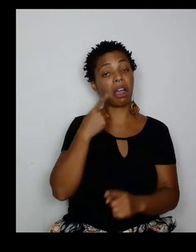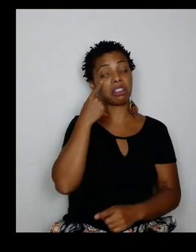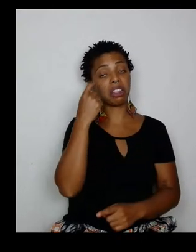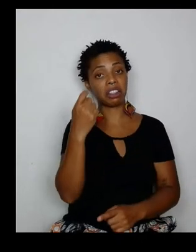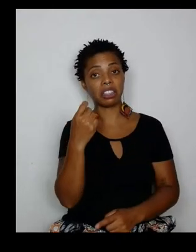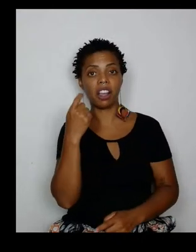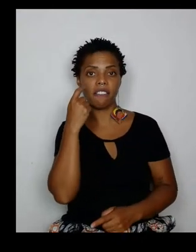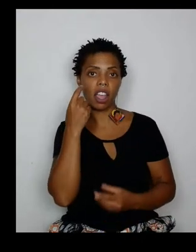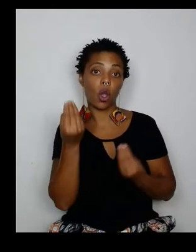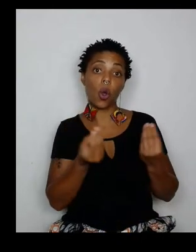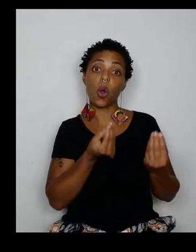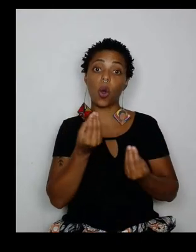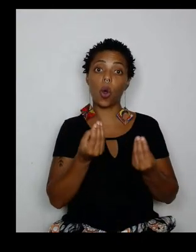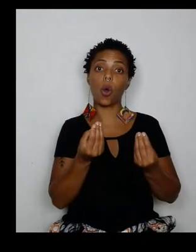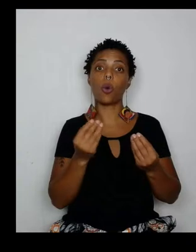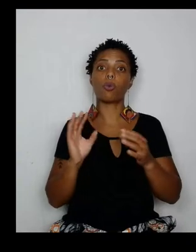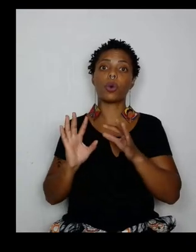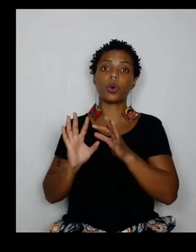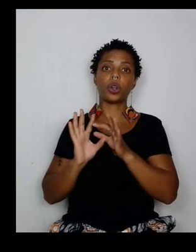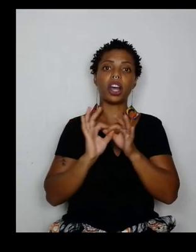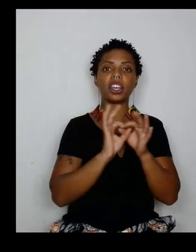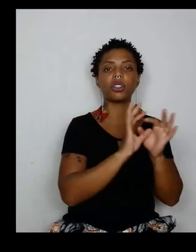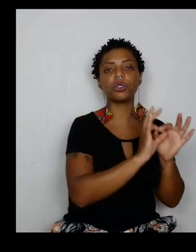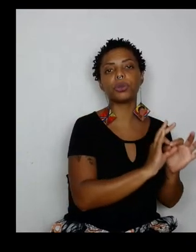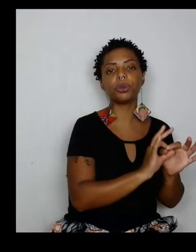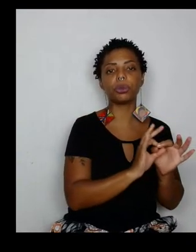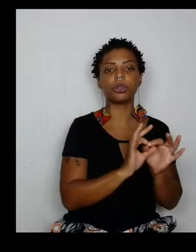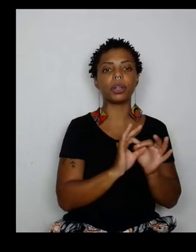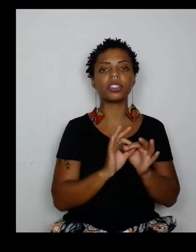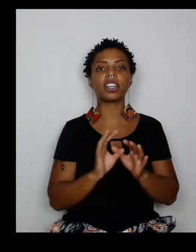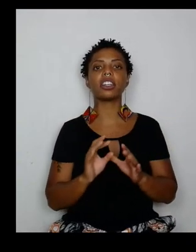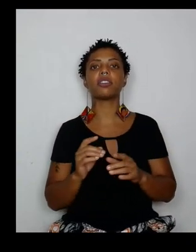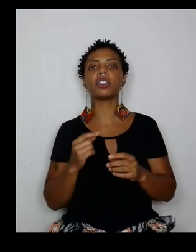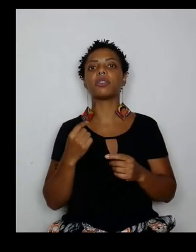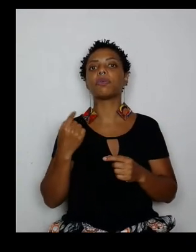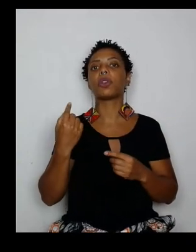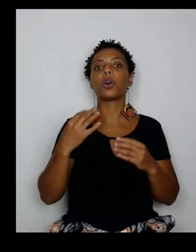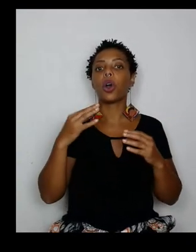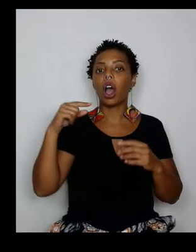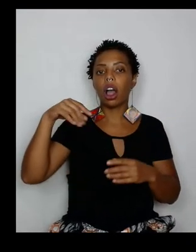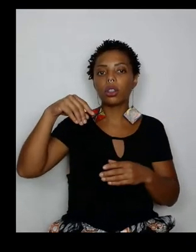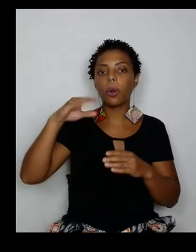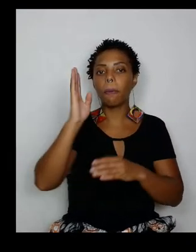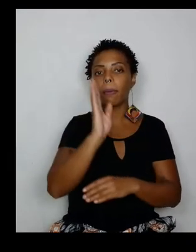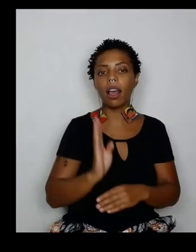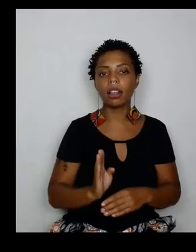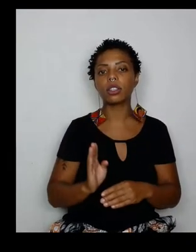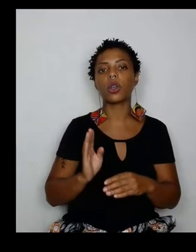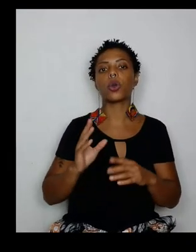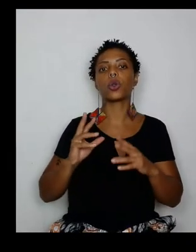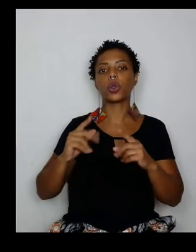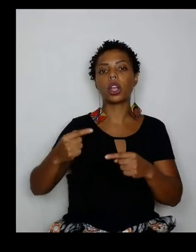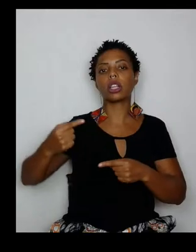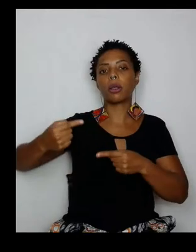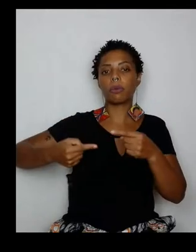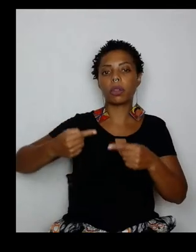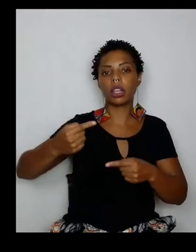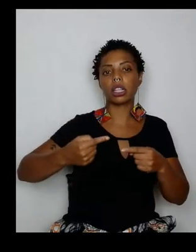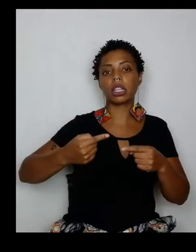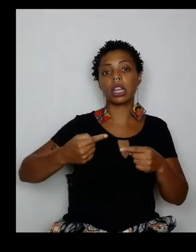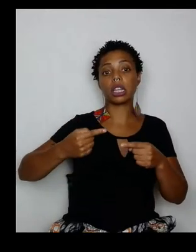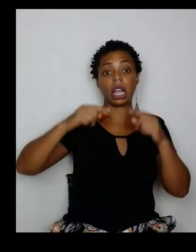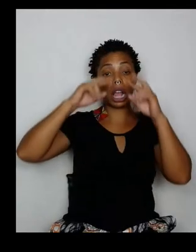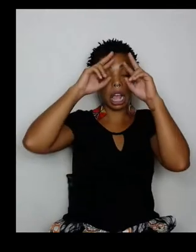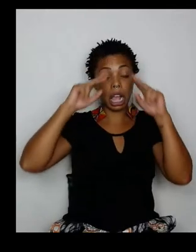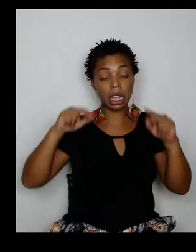politics that you have in brazil with all of the way in which cultures you know appropriated by elites and you know i